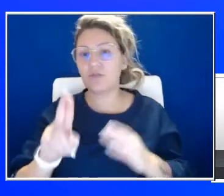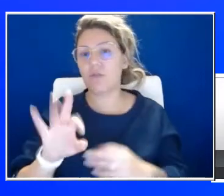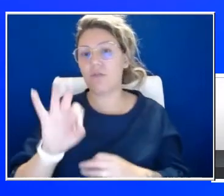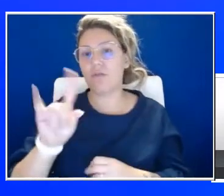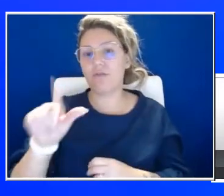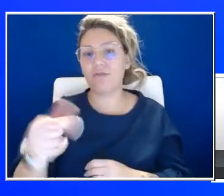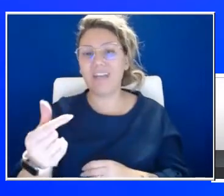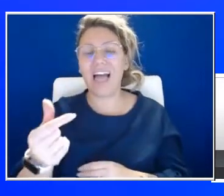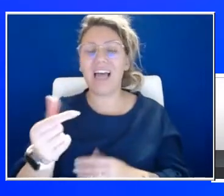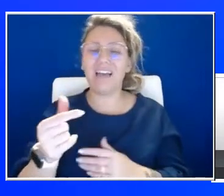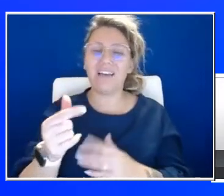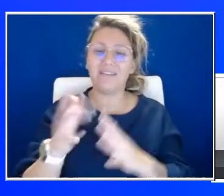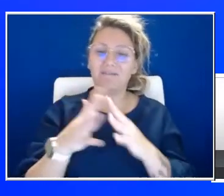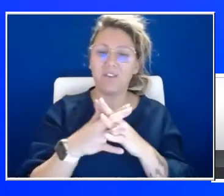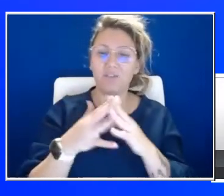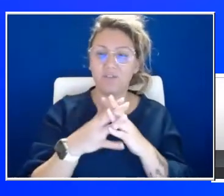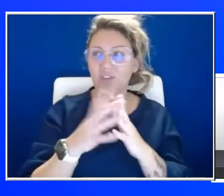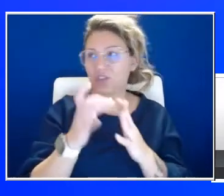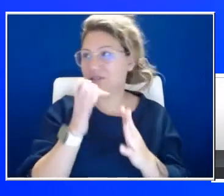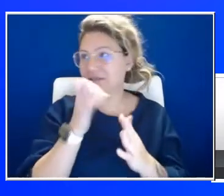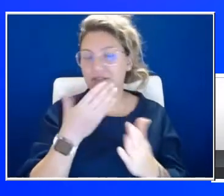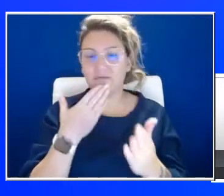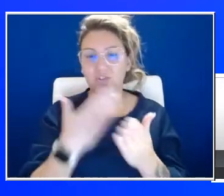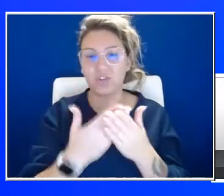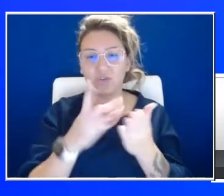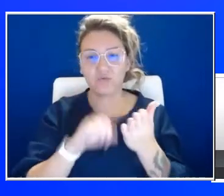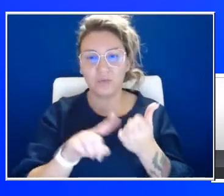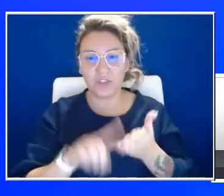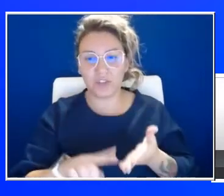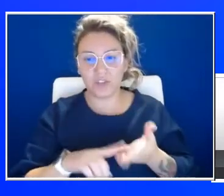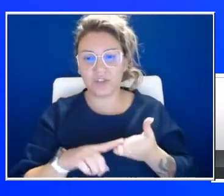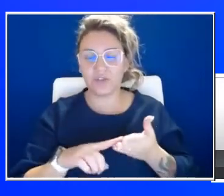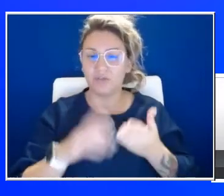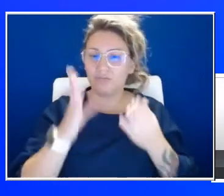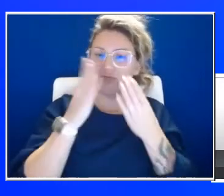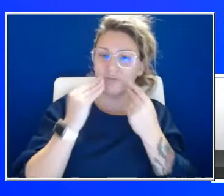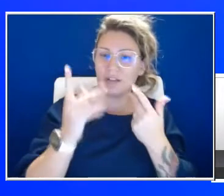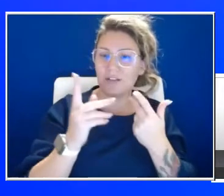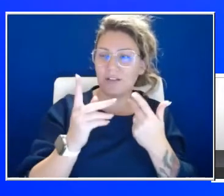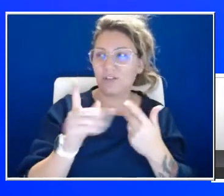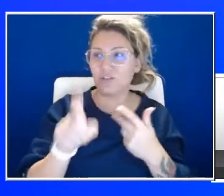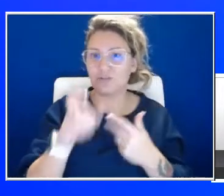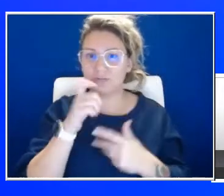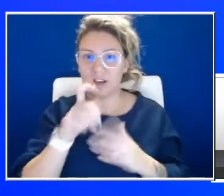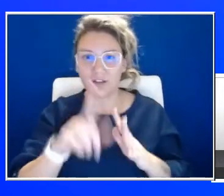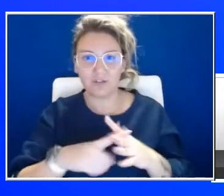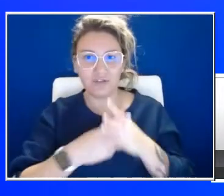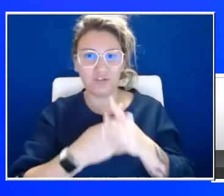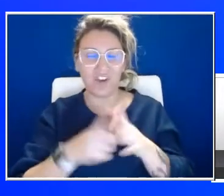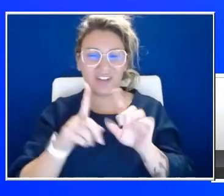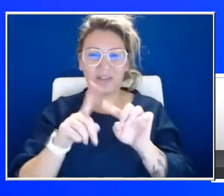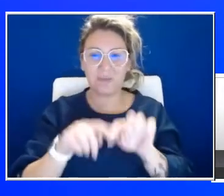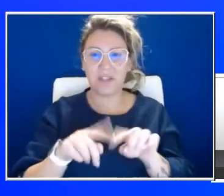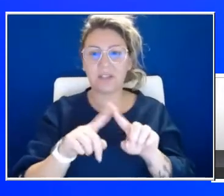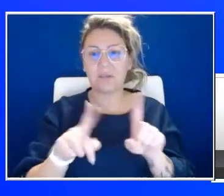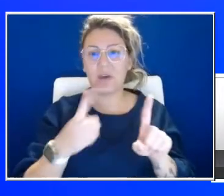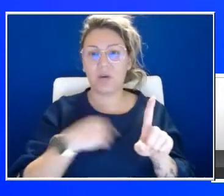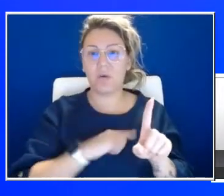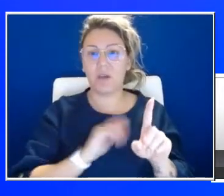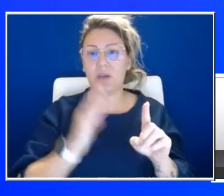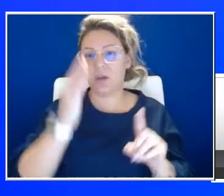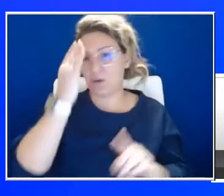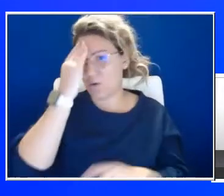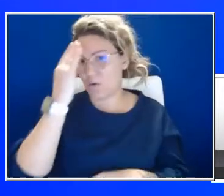have good research data to say that they shouldn't start at that age, at 10. But what we do know is that they need to be in a